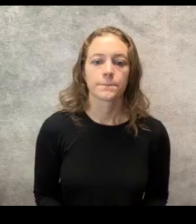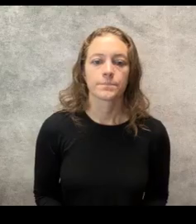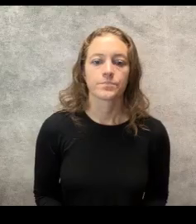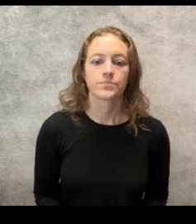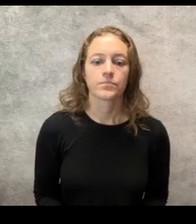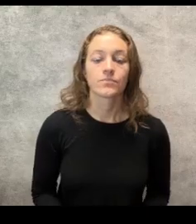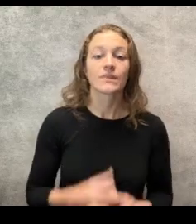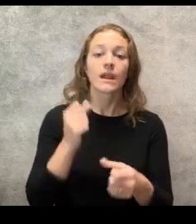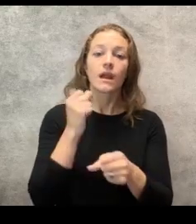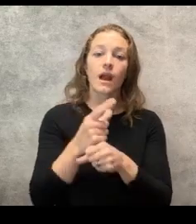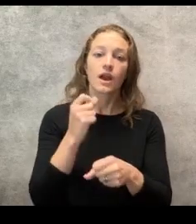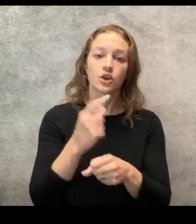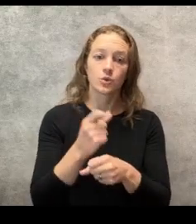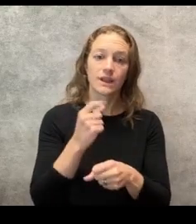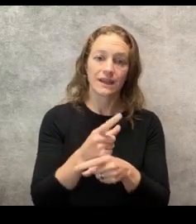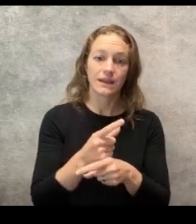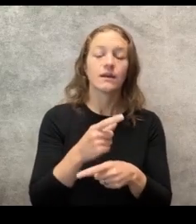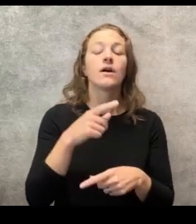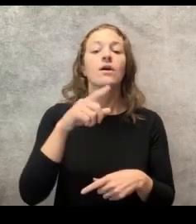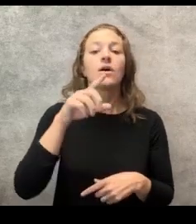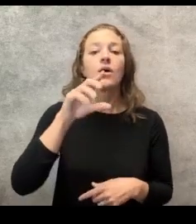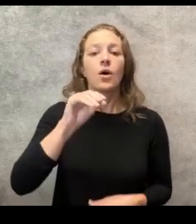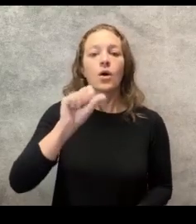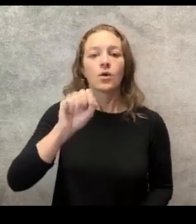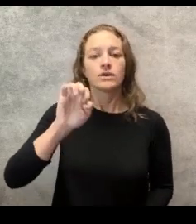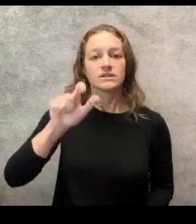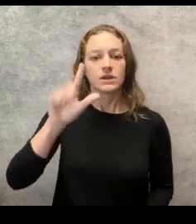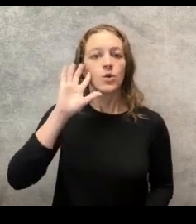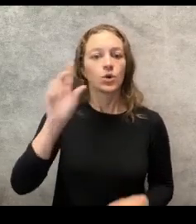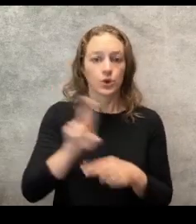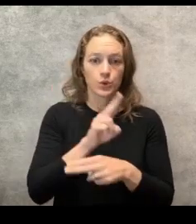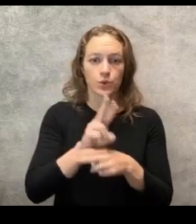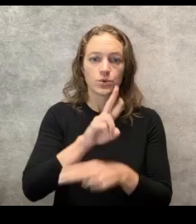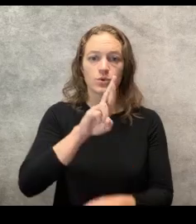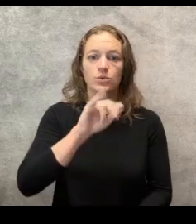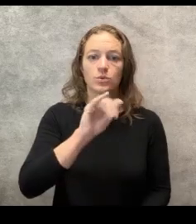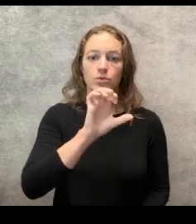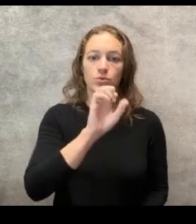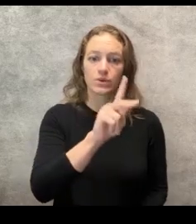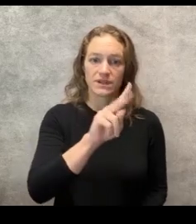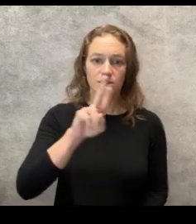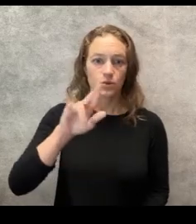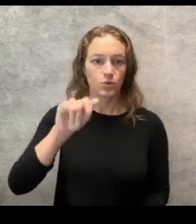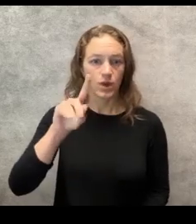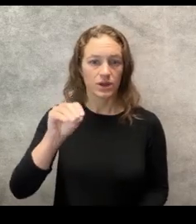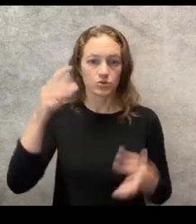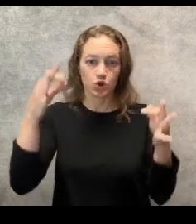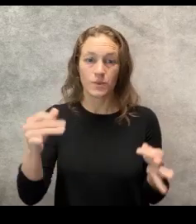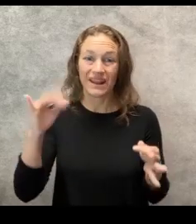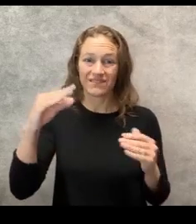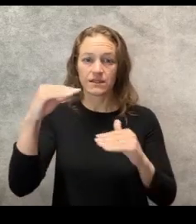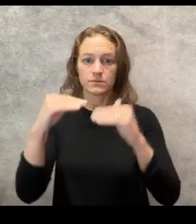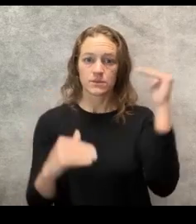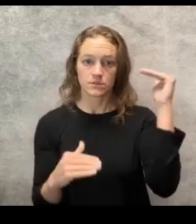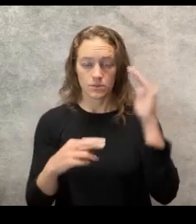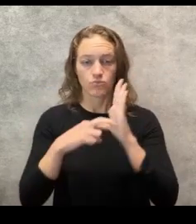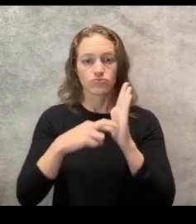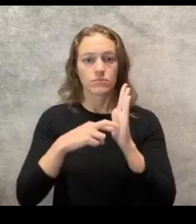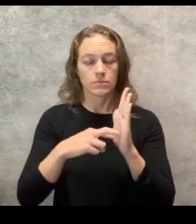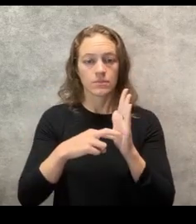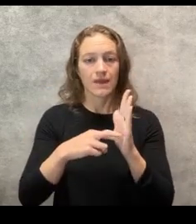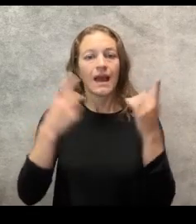Annually, the OSEAL uses risk ratio to determine if disproportionate representation exists in